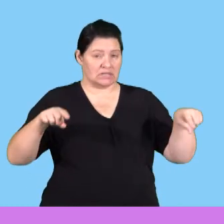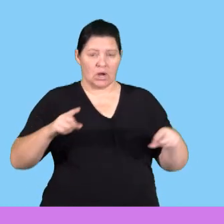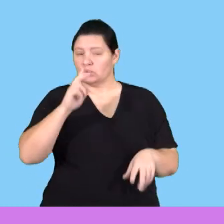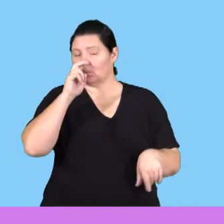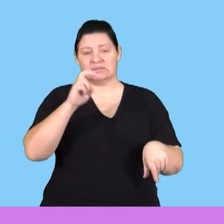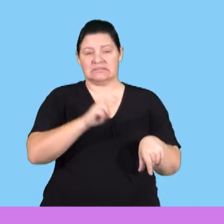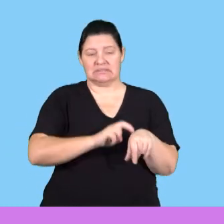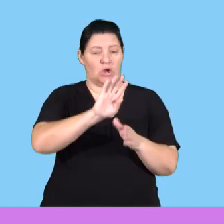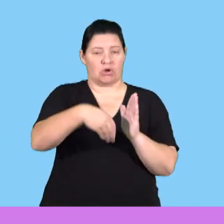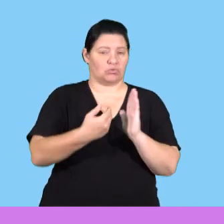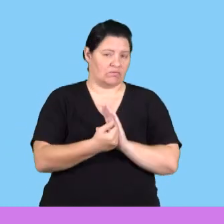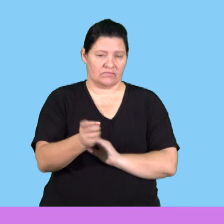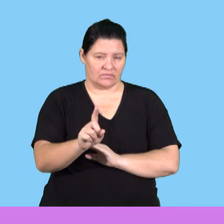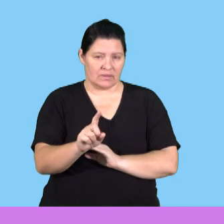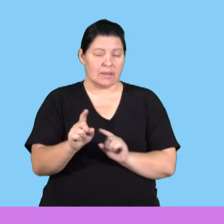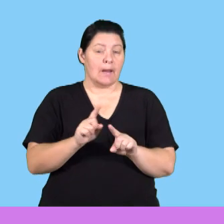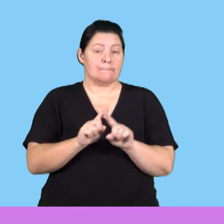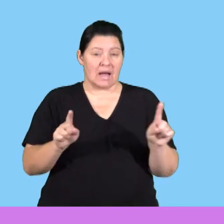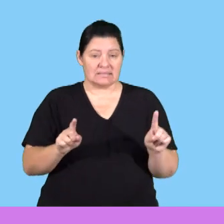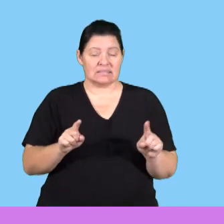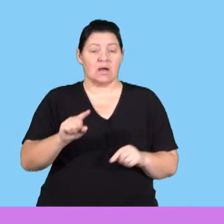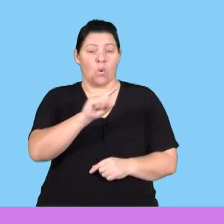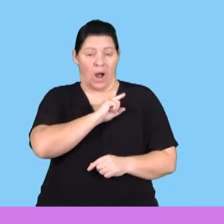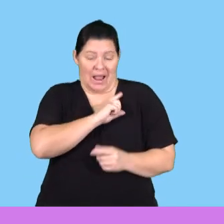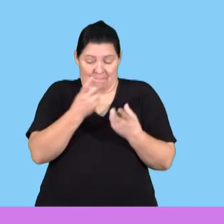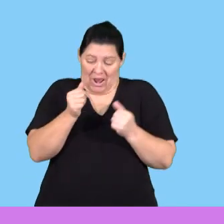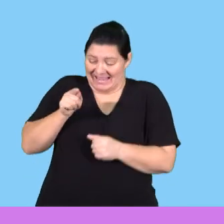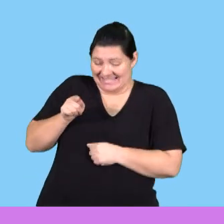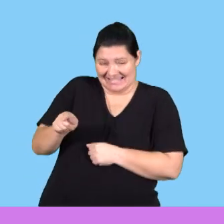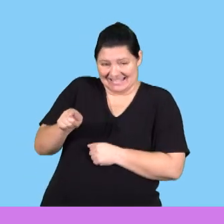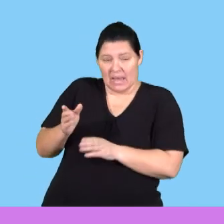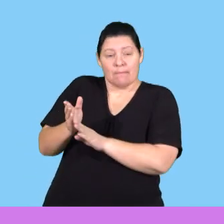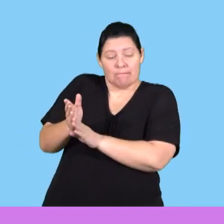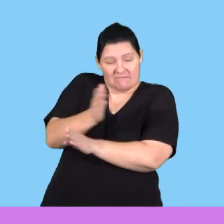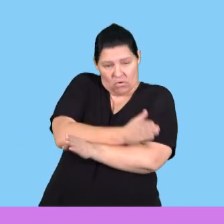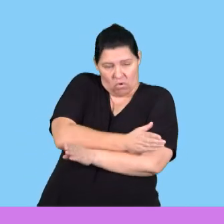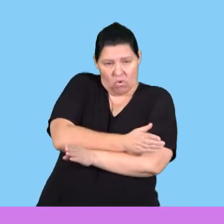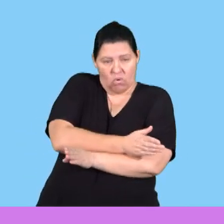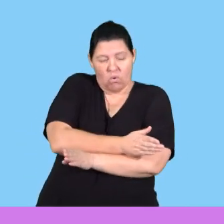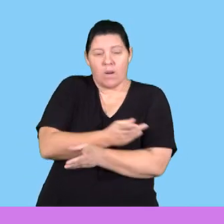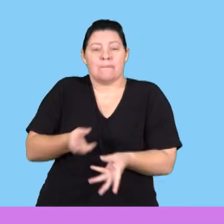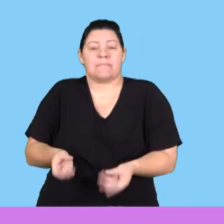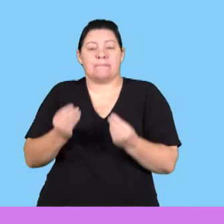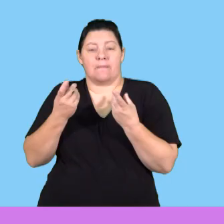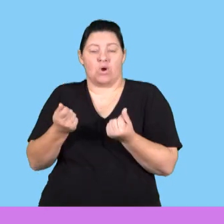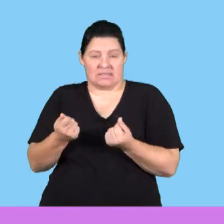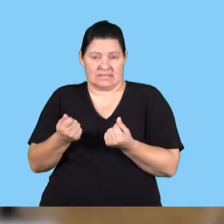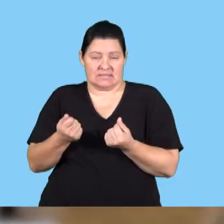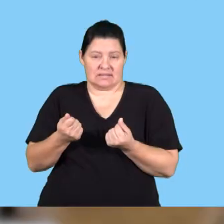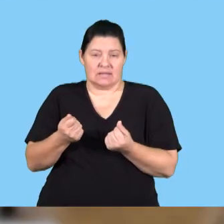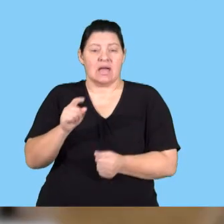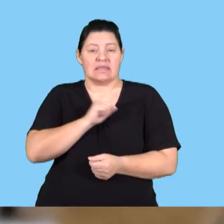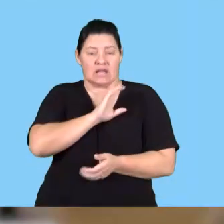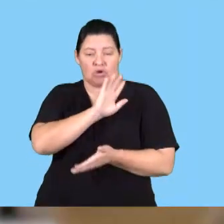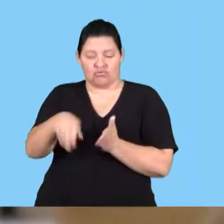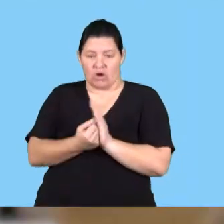rates, we don't round off. But for the sake of the price, the previous one needed the price. That